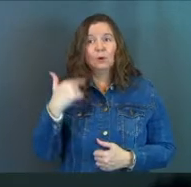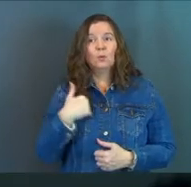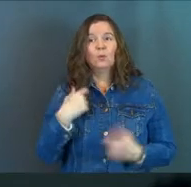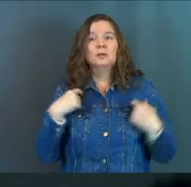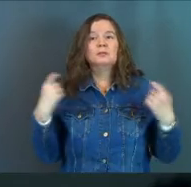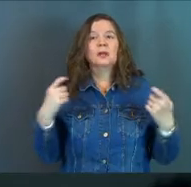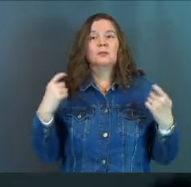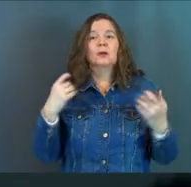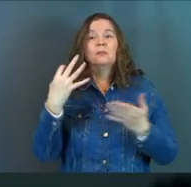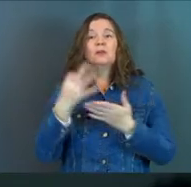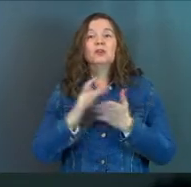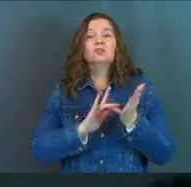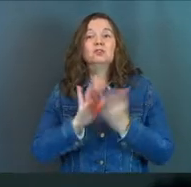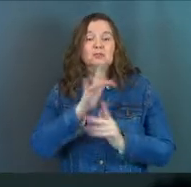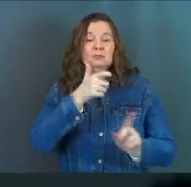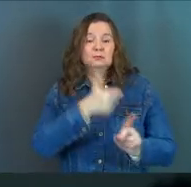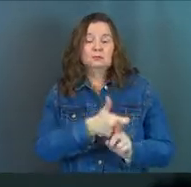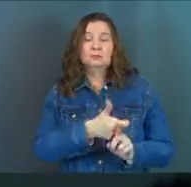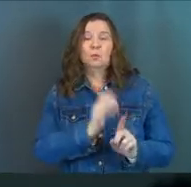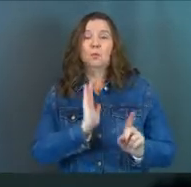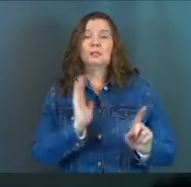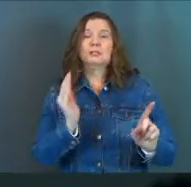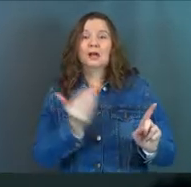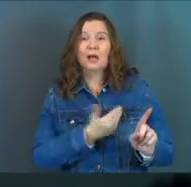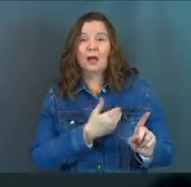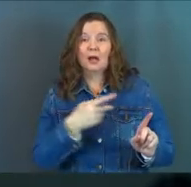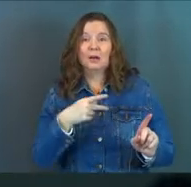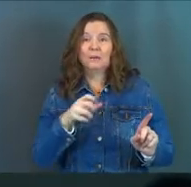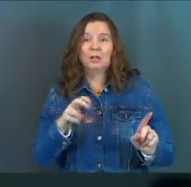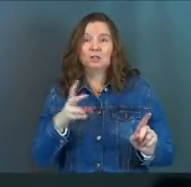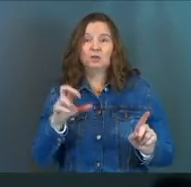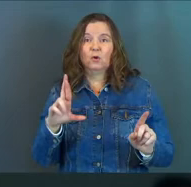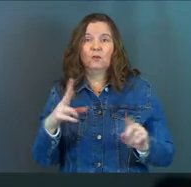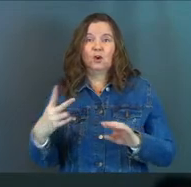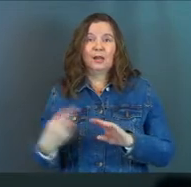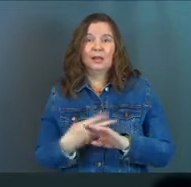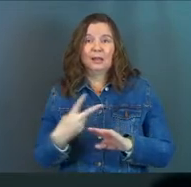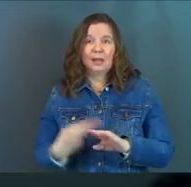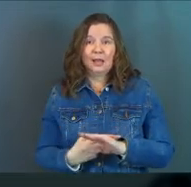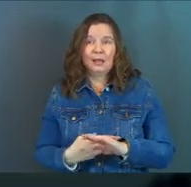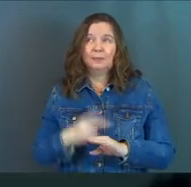we celebrate the fact that Jesus was our Passover lamb.